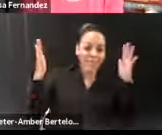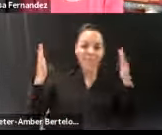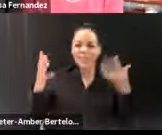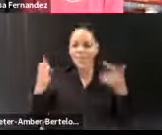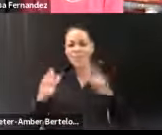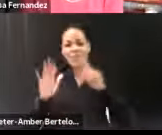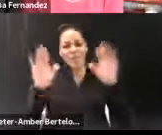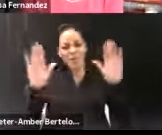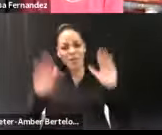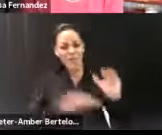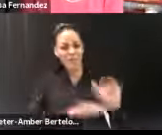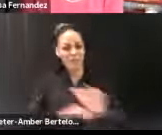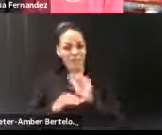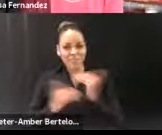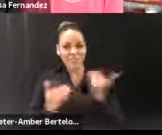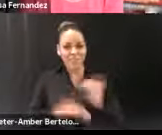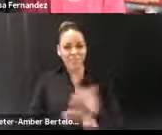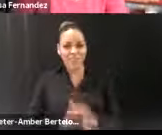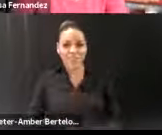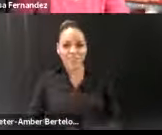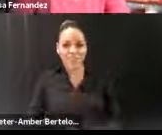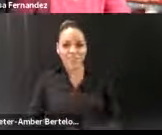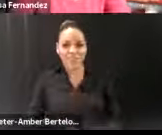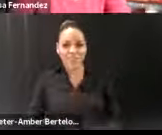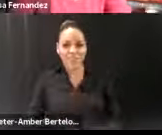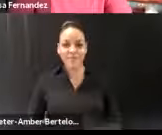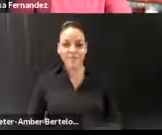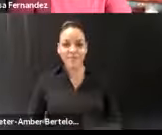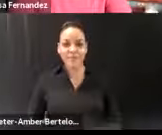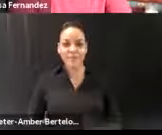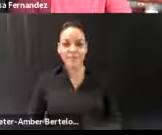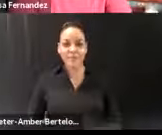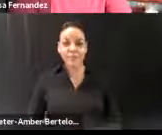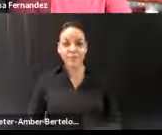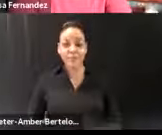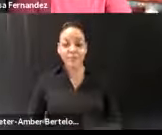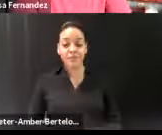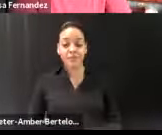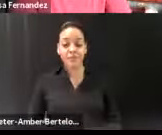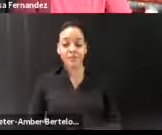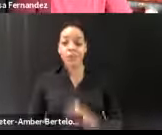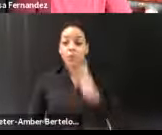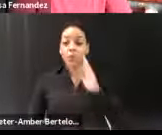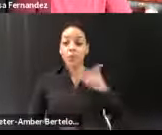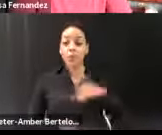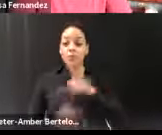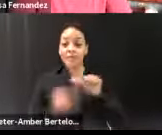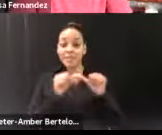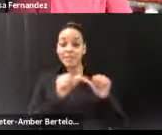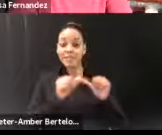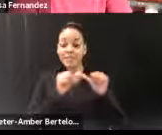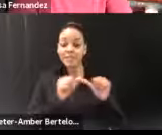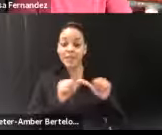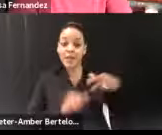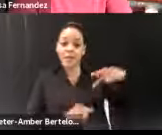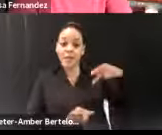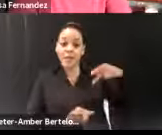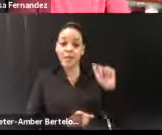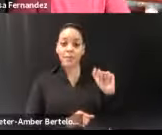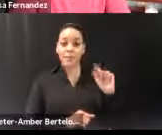wonderful evening. So we will continue with Patricia